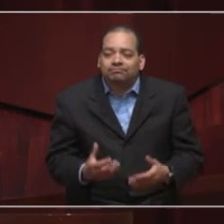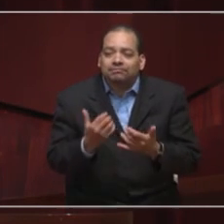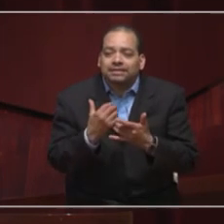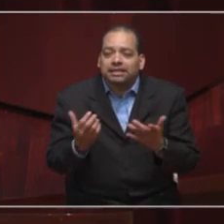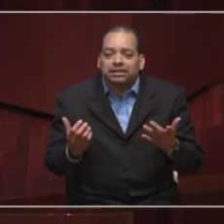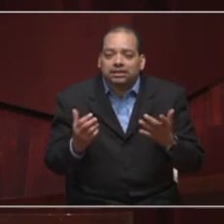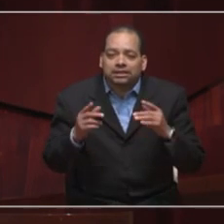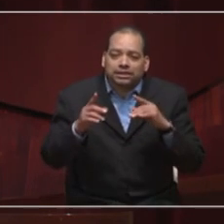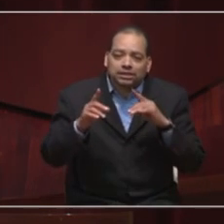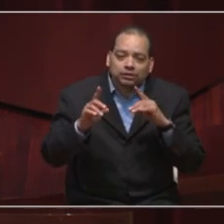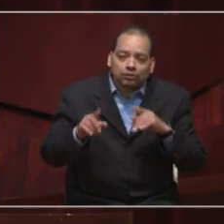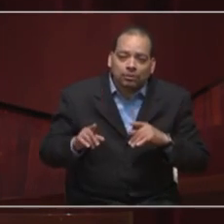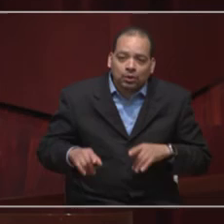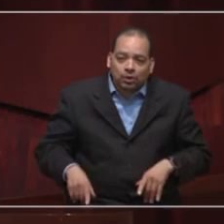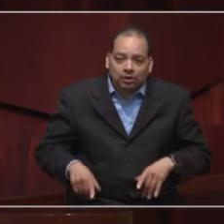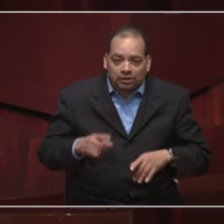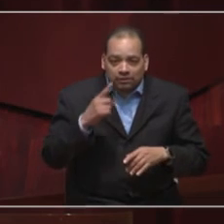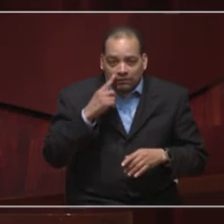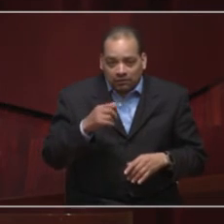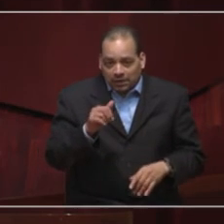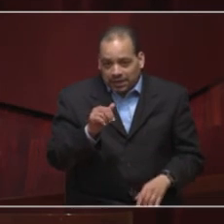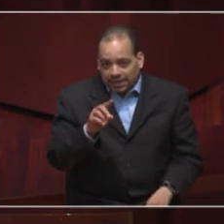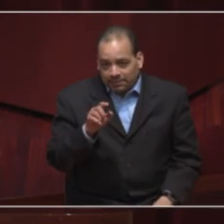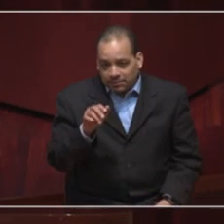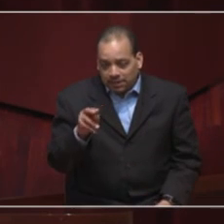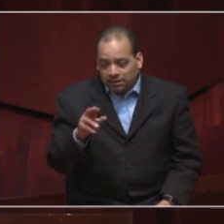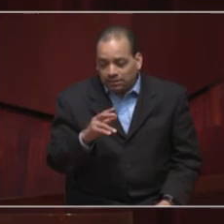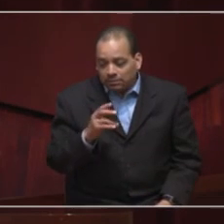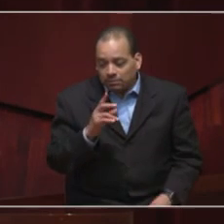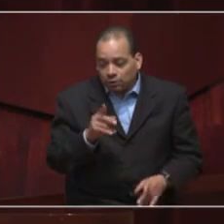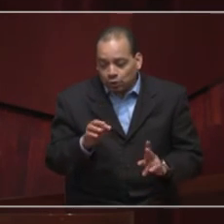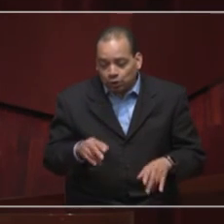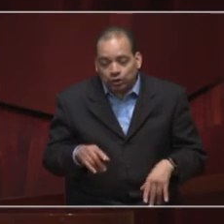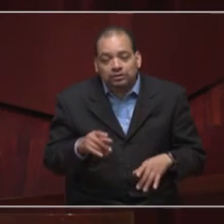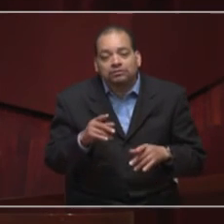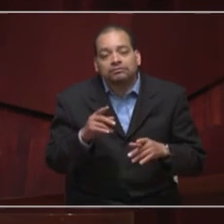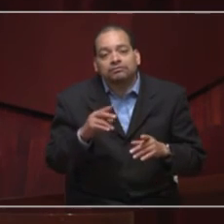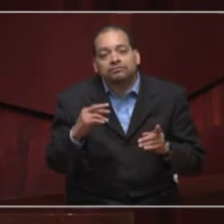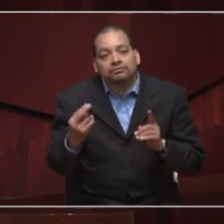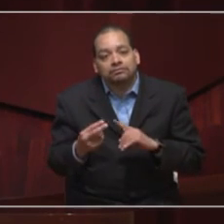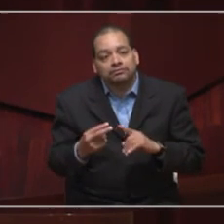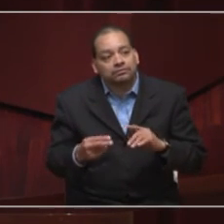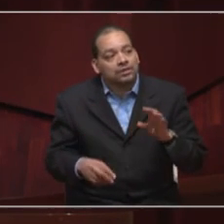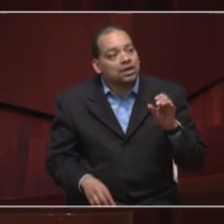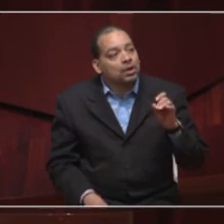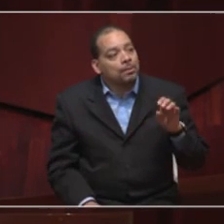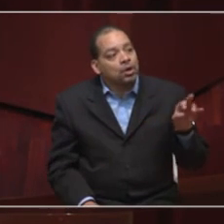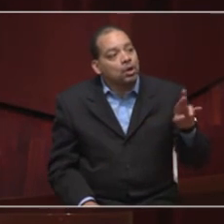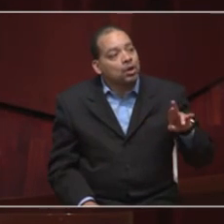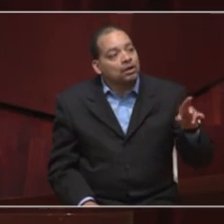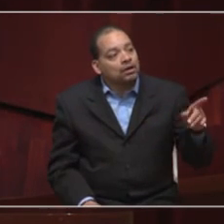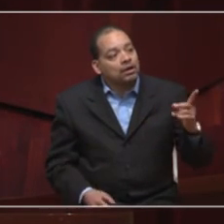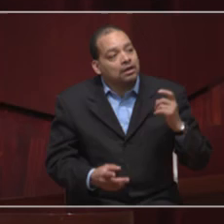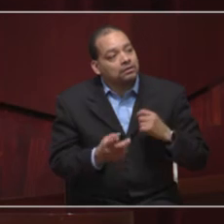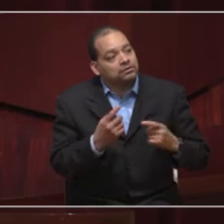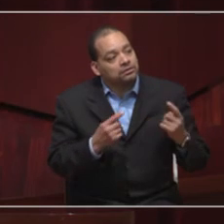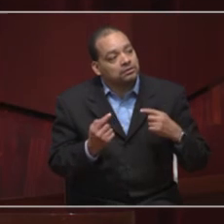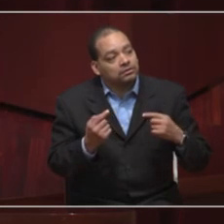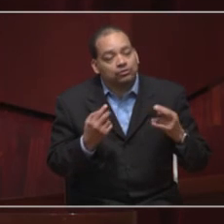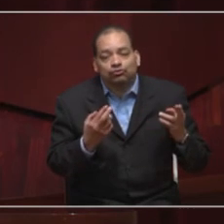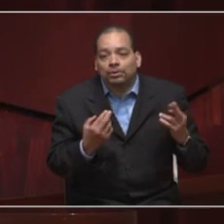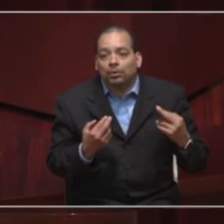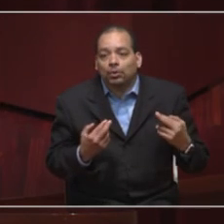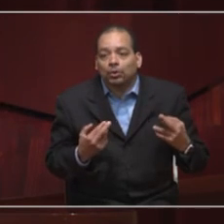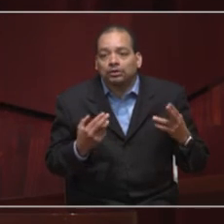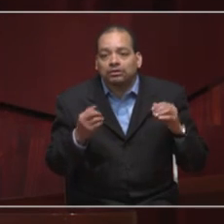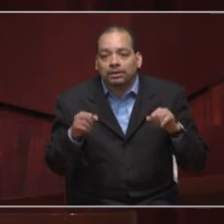of the ARCIS horizon. Sure. A couple things on that. Omar was asking about the report capabilities within the ARCIS